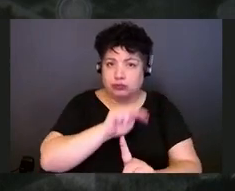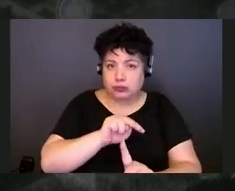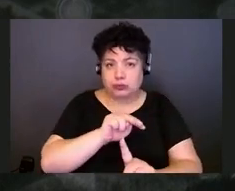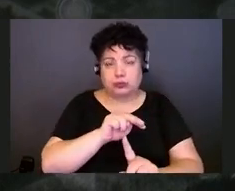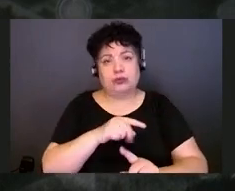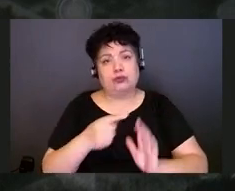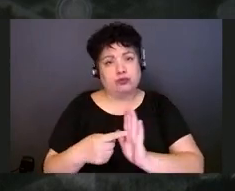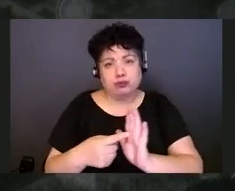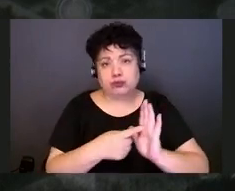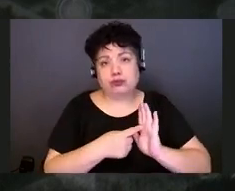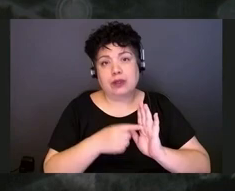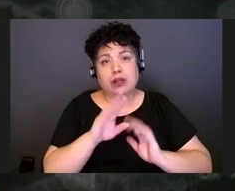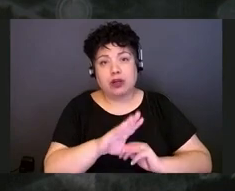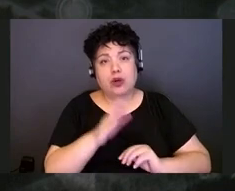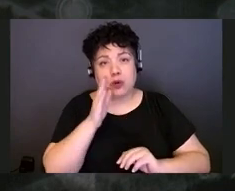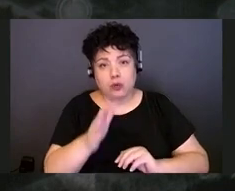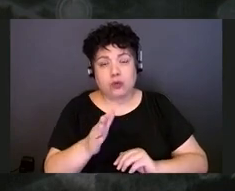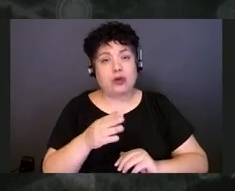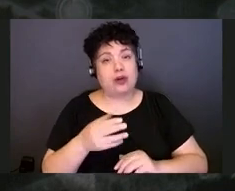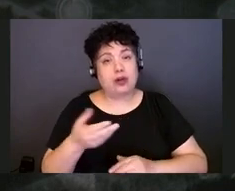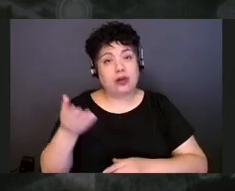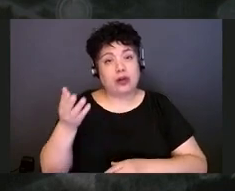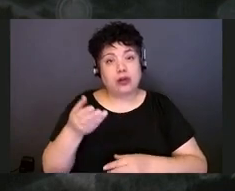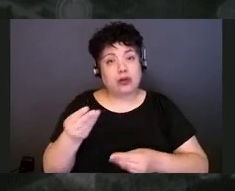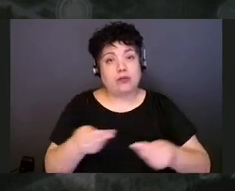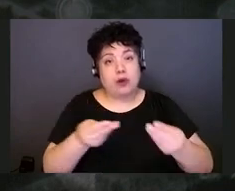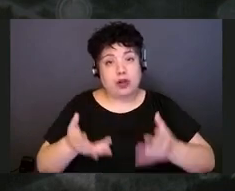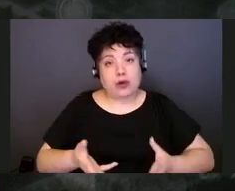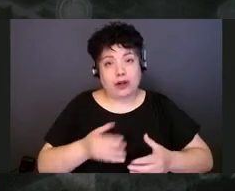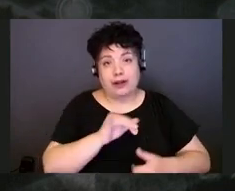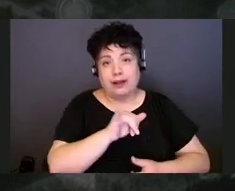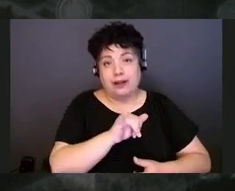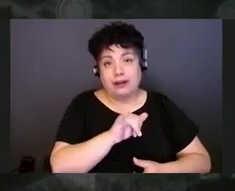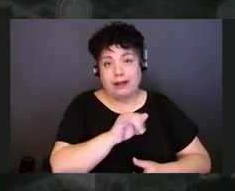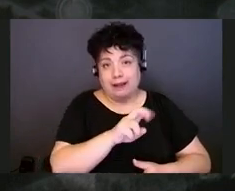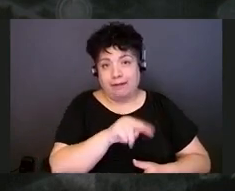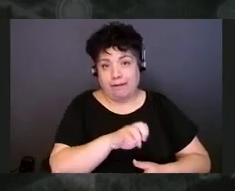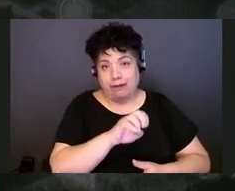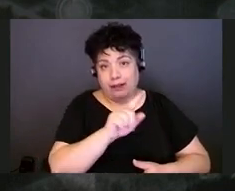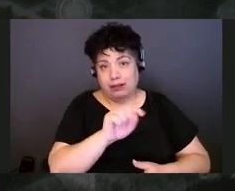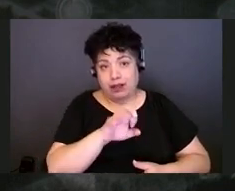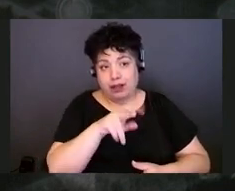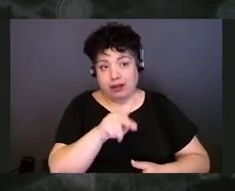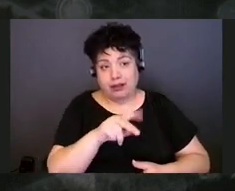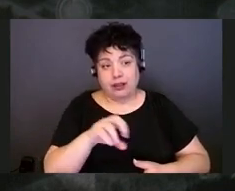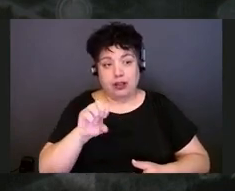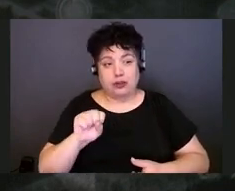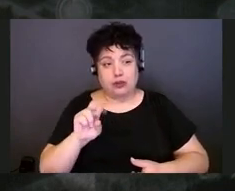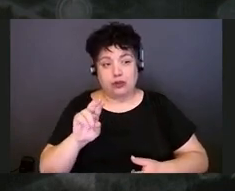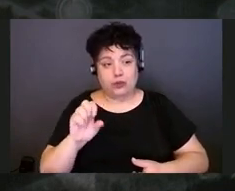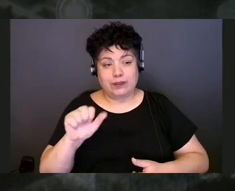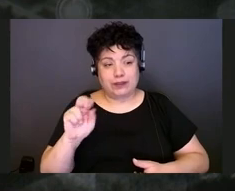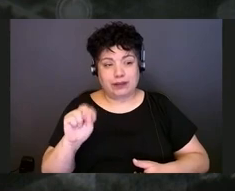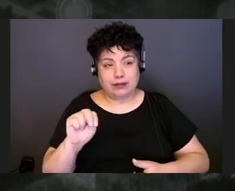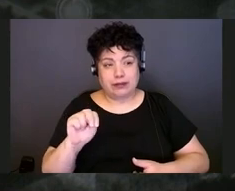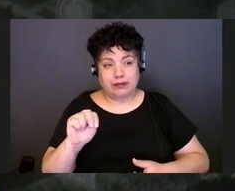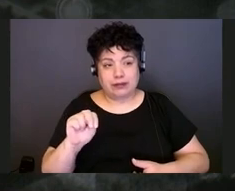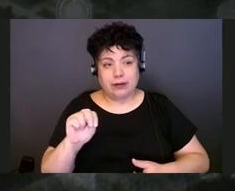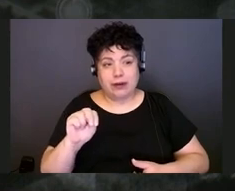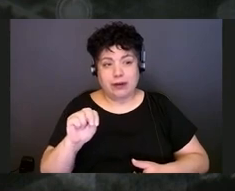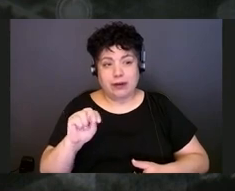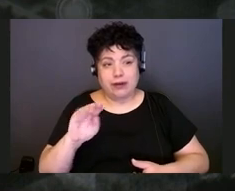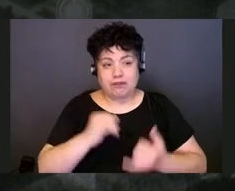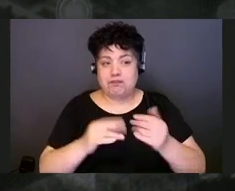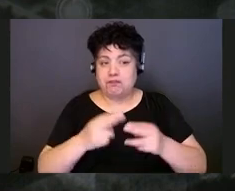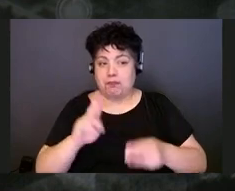discussion by co-moderators Eve Tuck and Susan Blythe. Today's event will take place in English